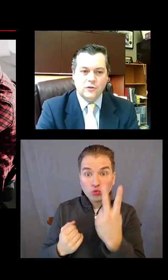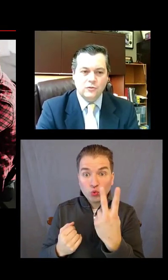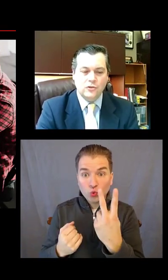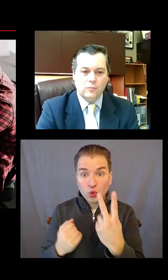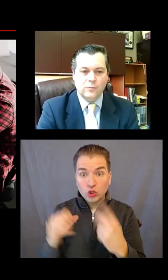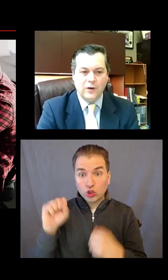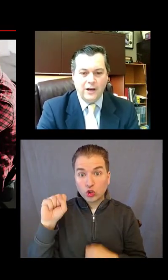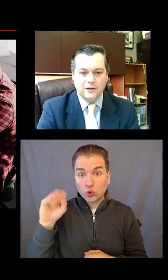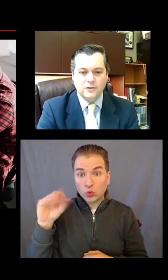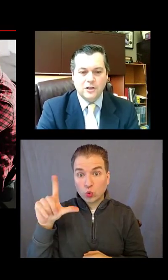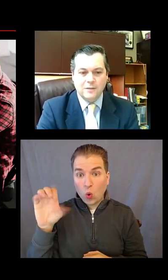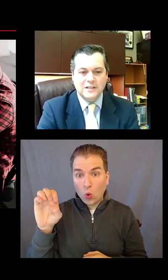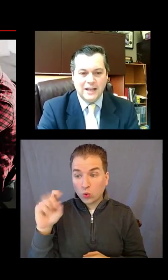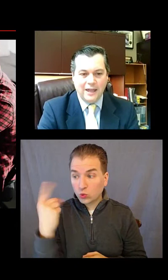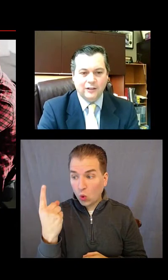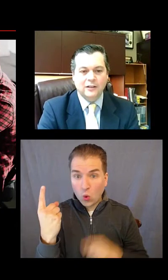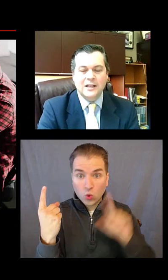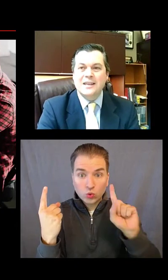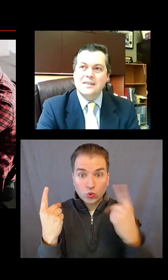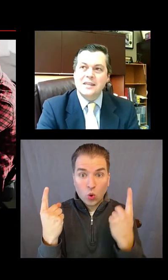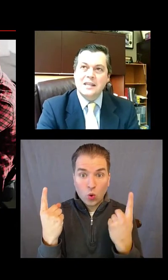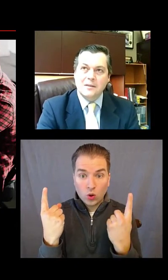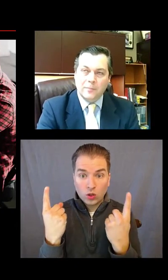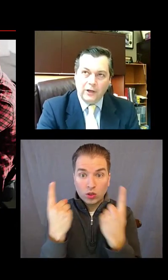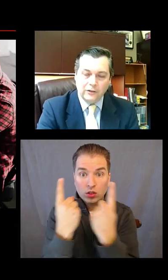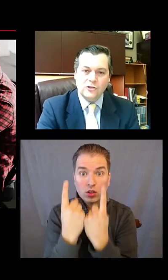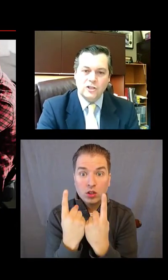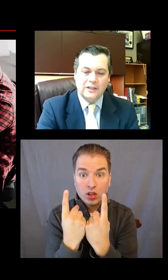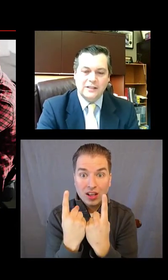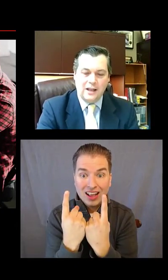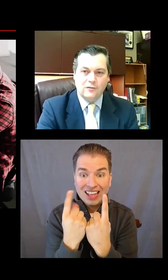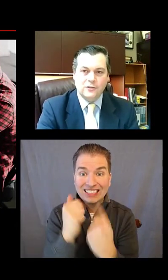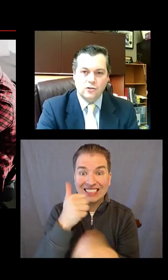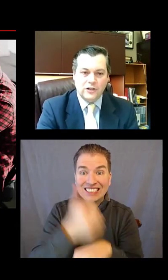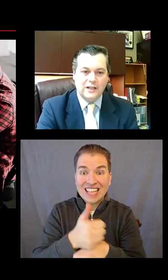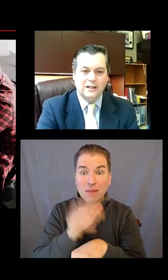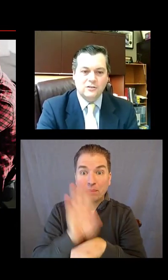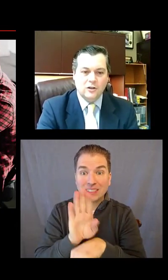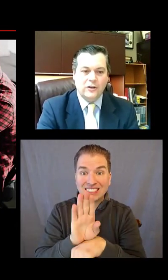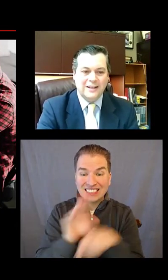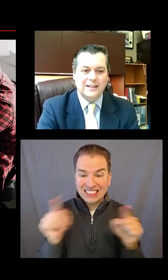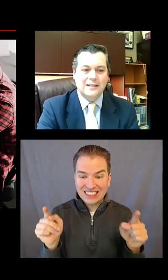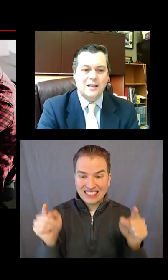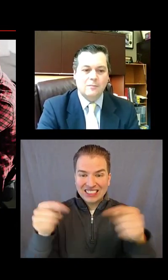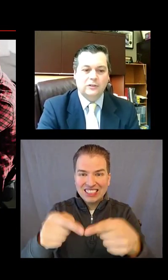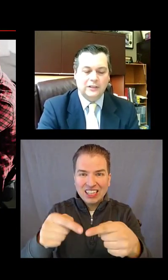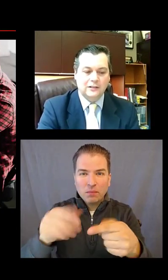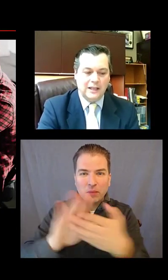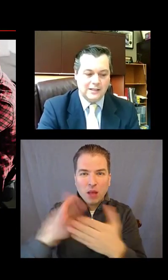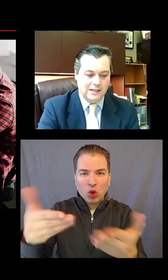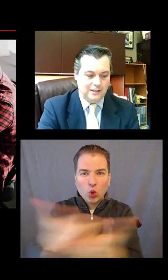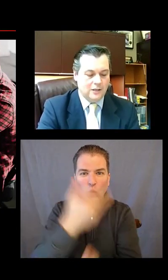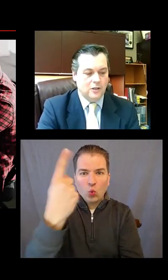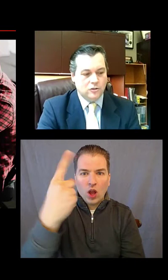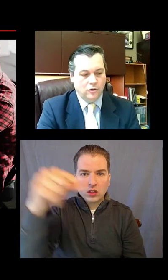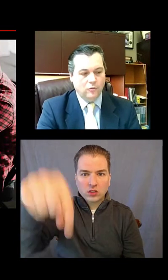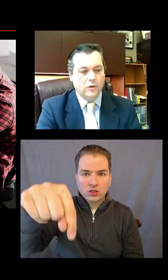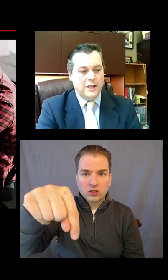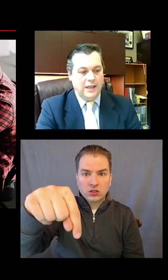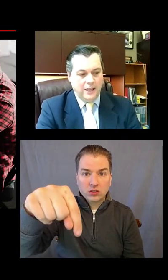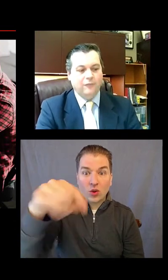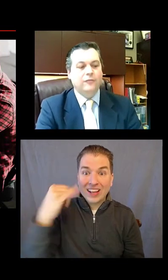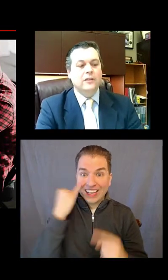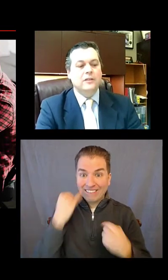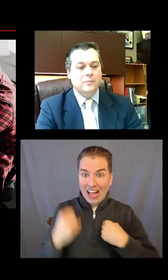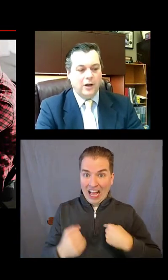you have two sole proprietors come together, the partnership itself is treated as though it is a separate legal entity.